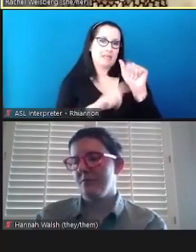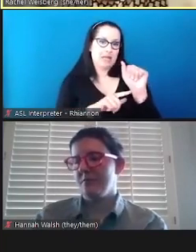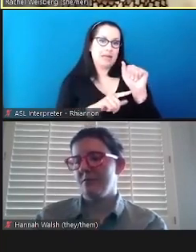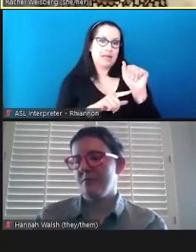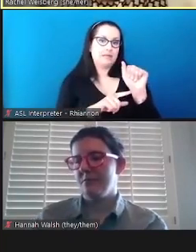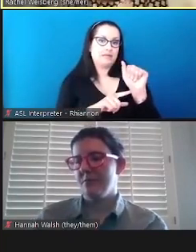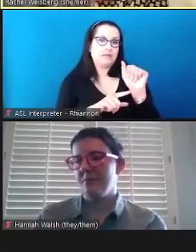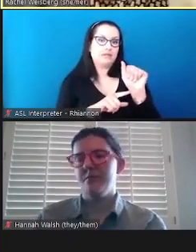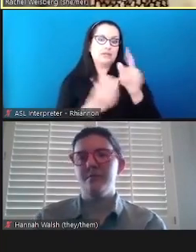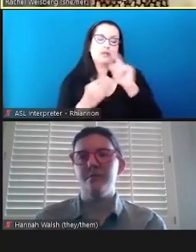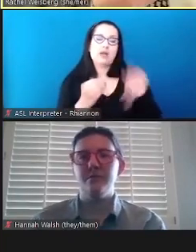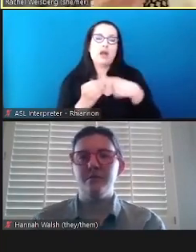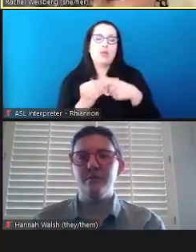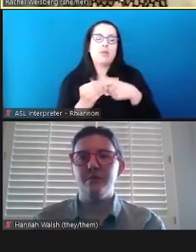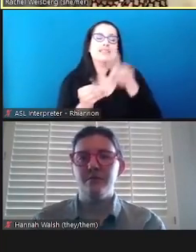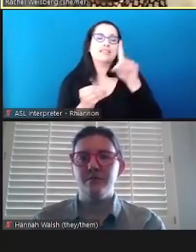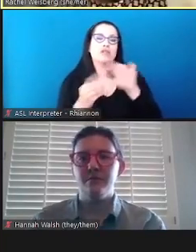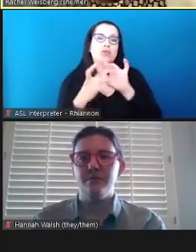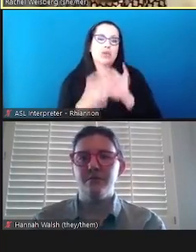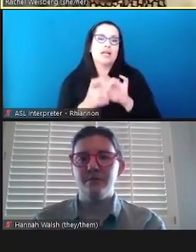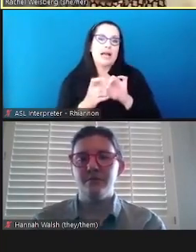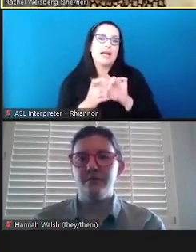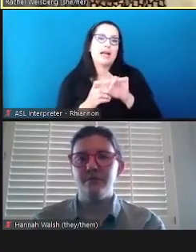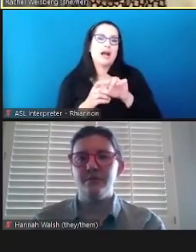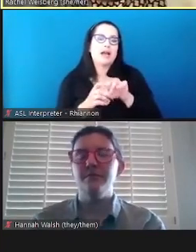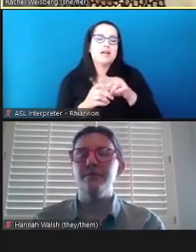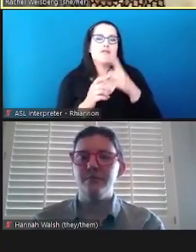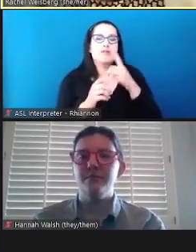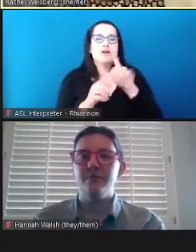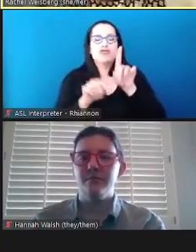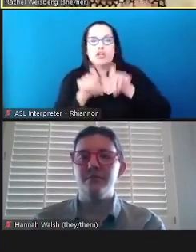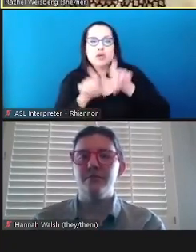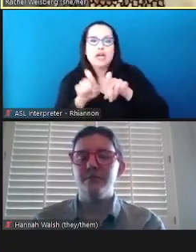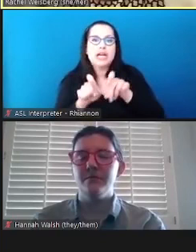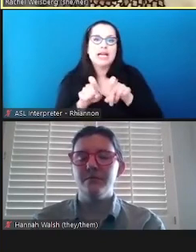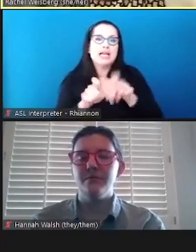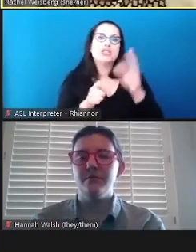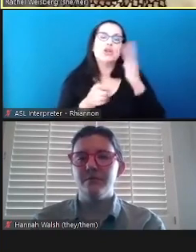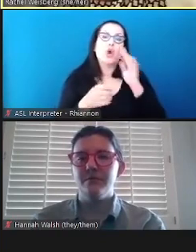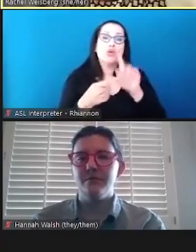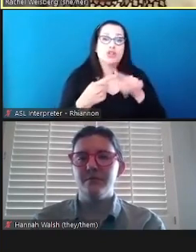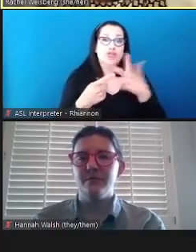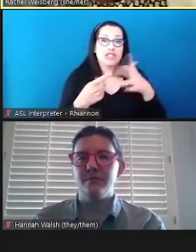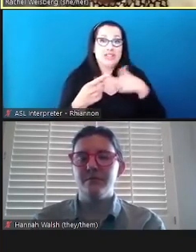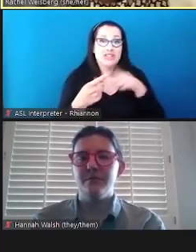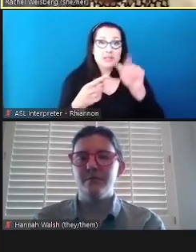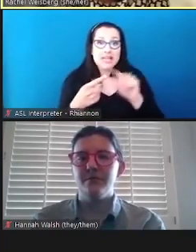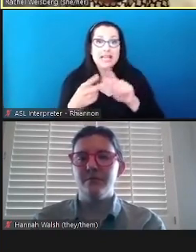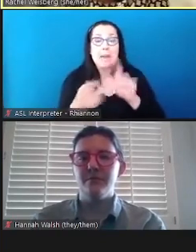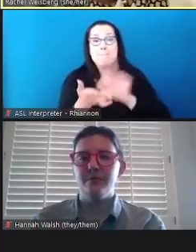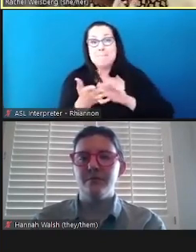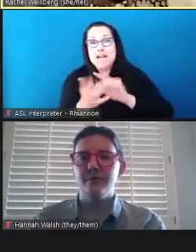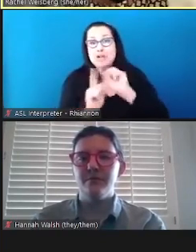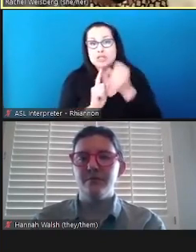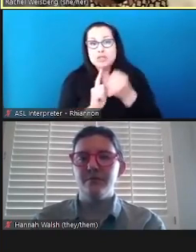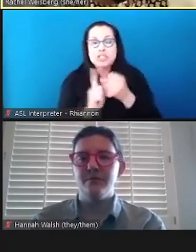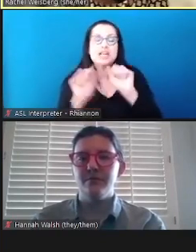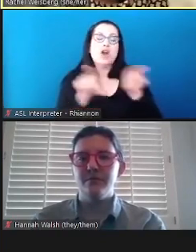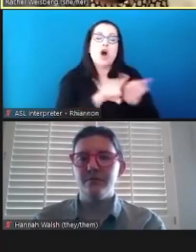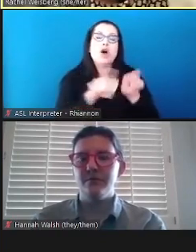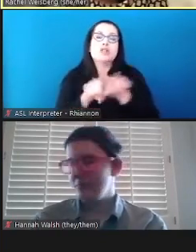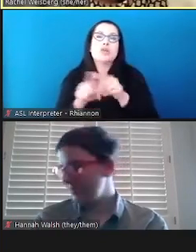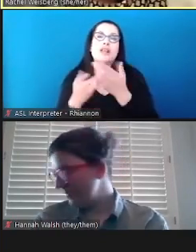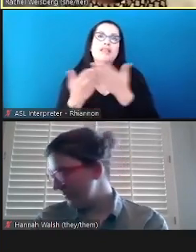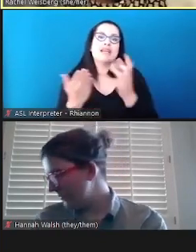of what a disability-related inquiry is, in addition to just asking point blank, like, do you have a disability? Do you have a medical condition? It can be things that are likely to elicit